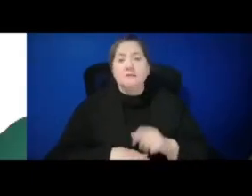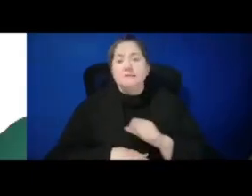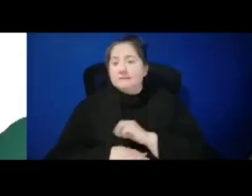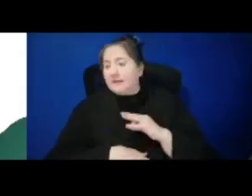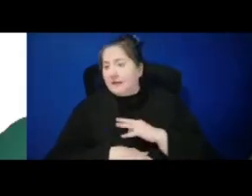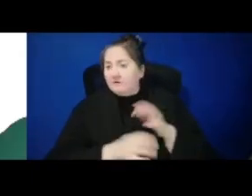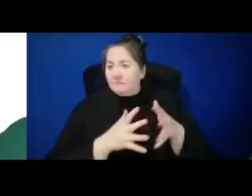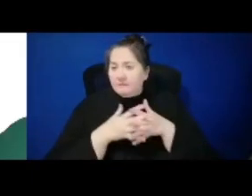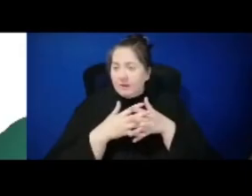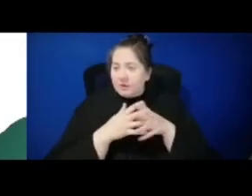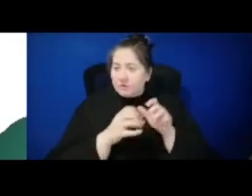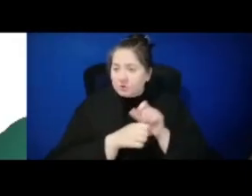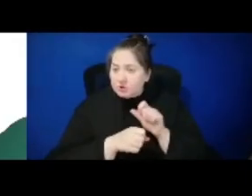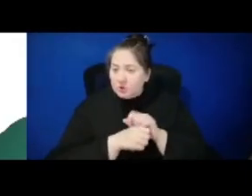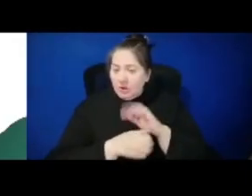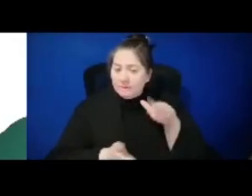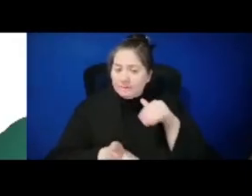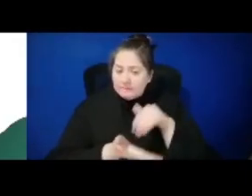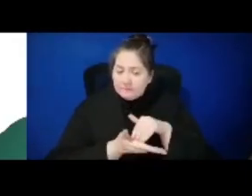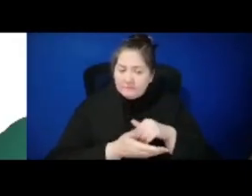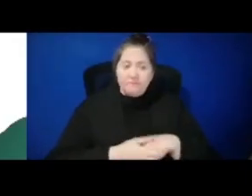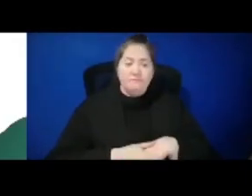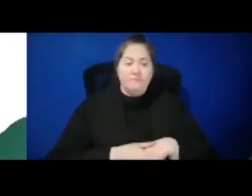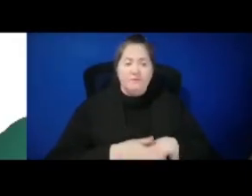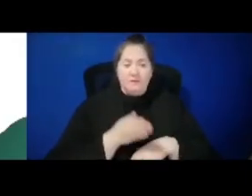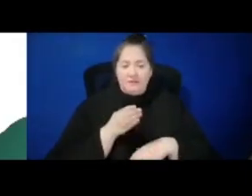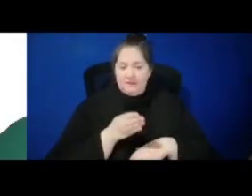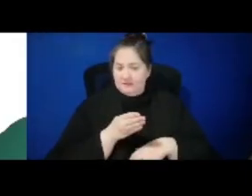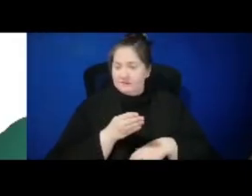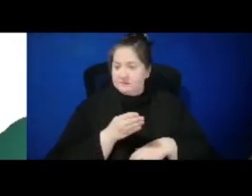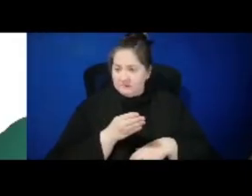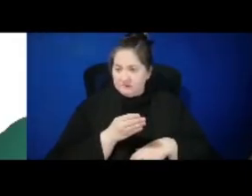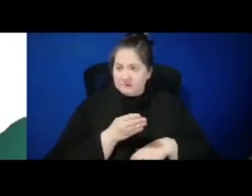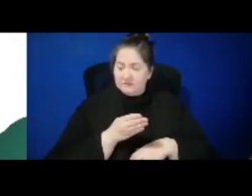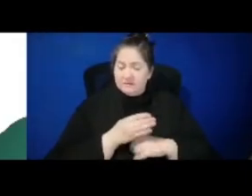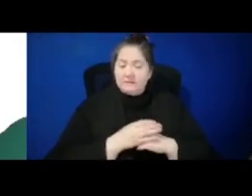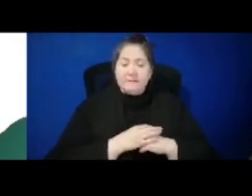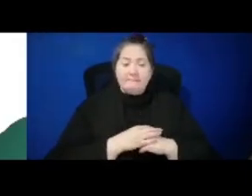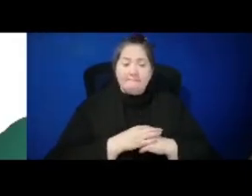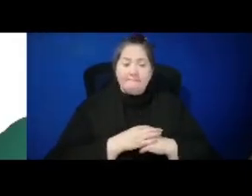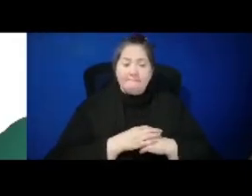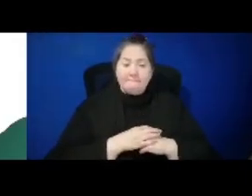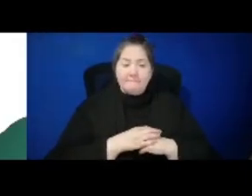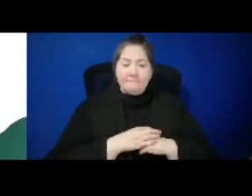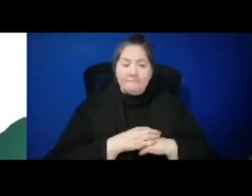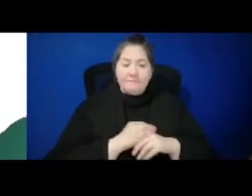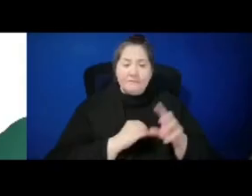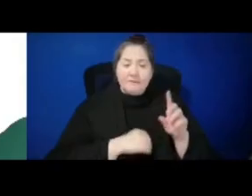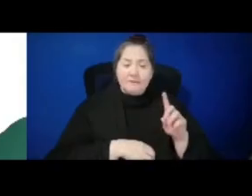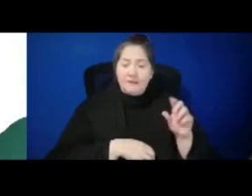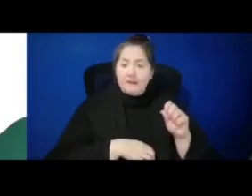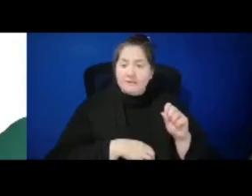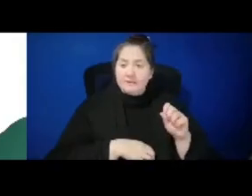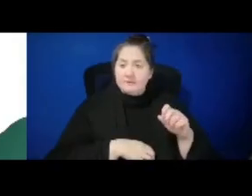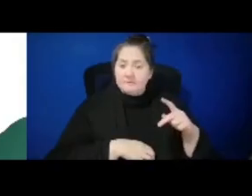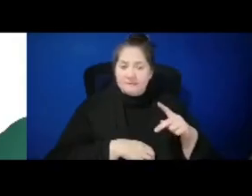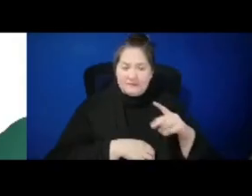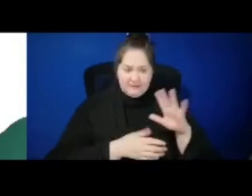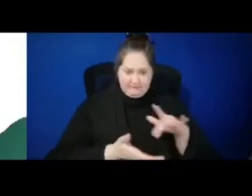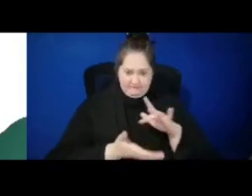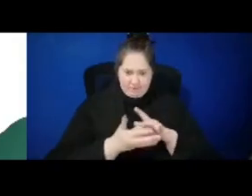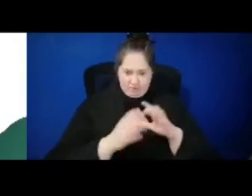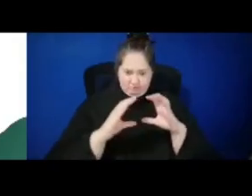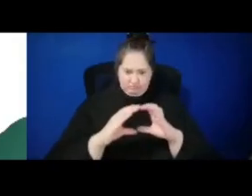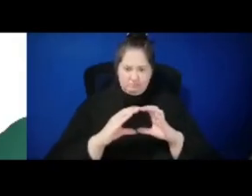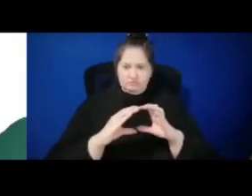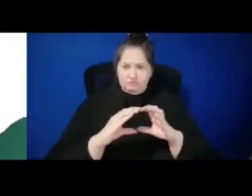Centers. So we decided to create this infographic in which you see that DSP is smack in the